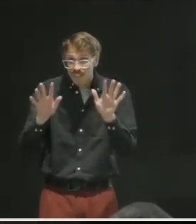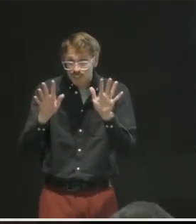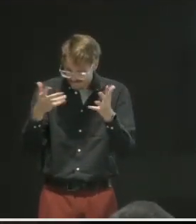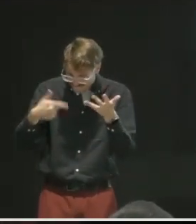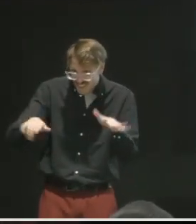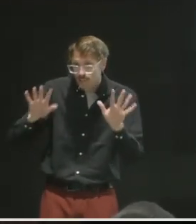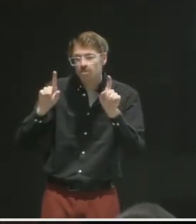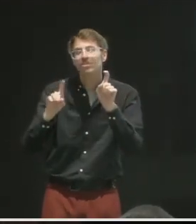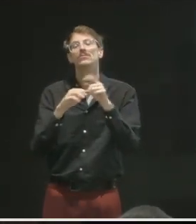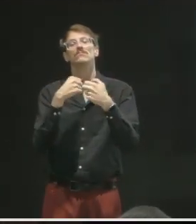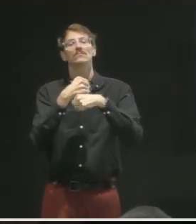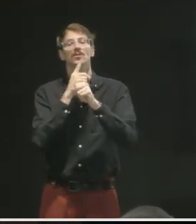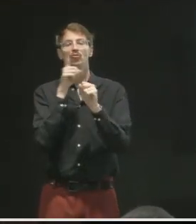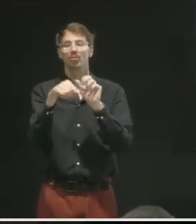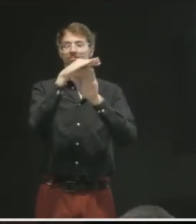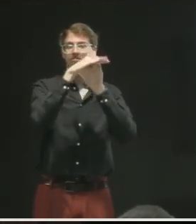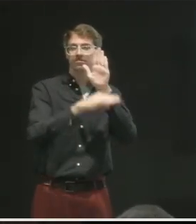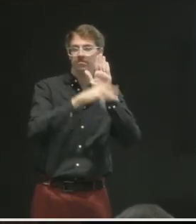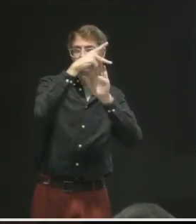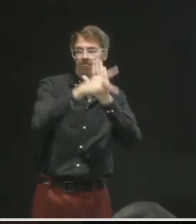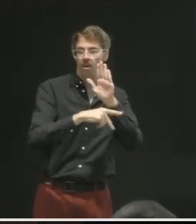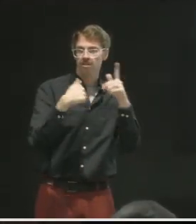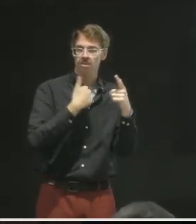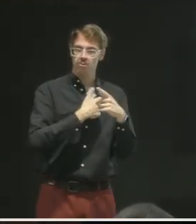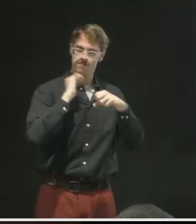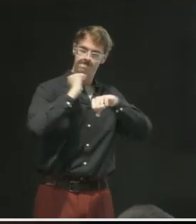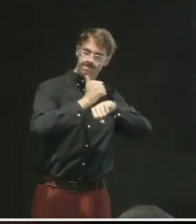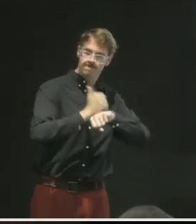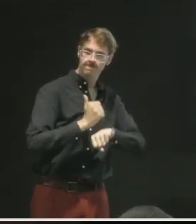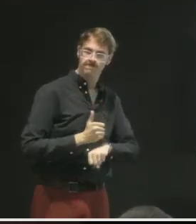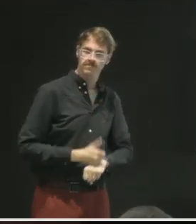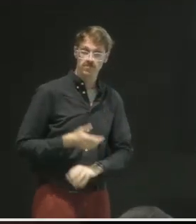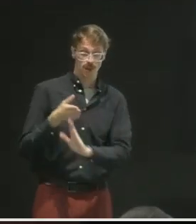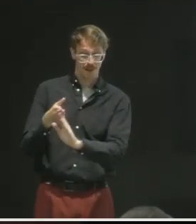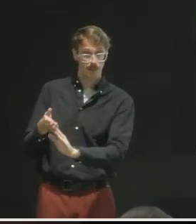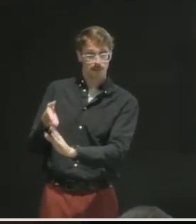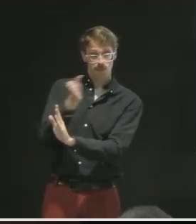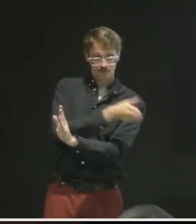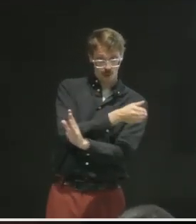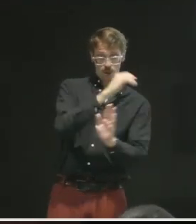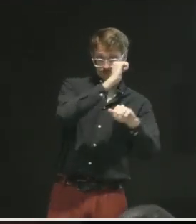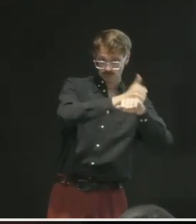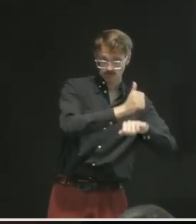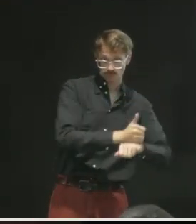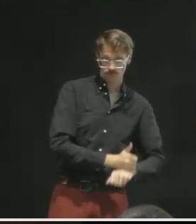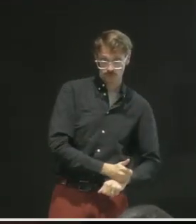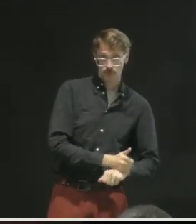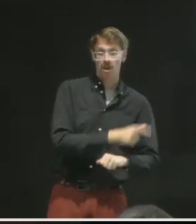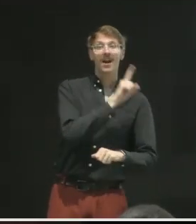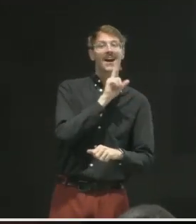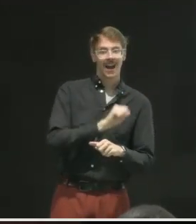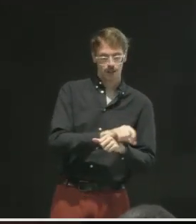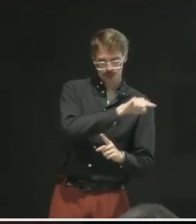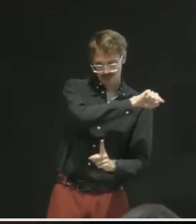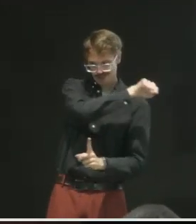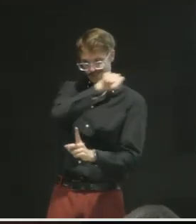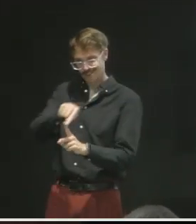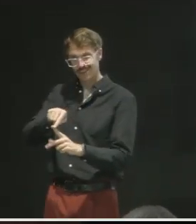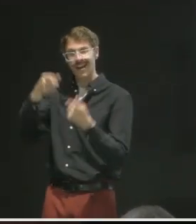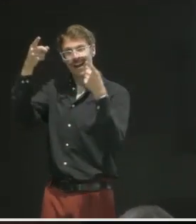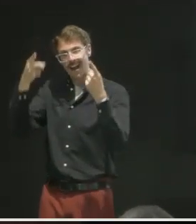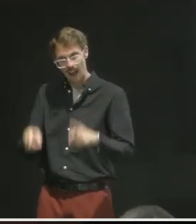make sure that those policies and those protocols that we've been working on before the disaster are implemented, and that